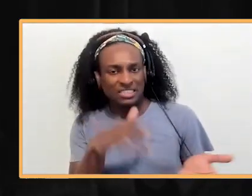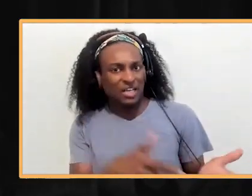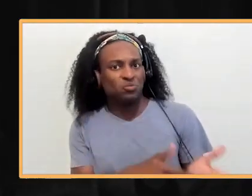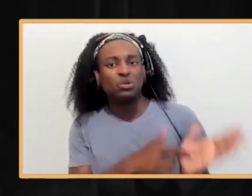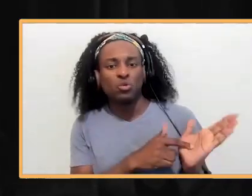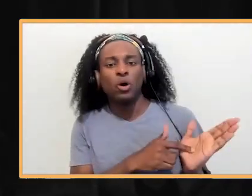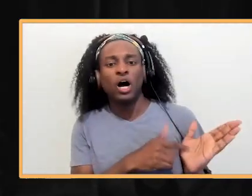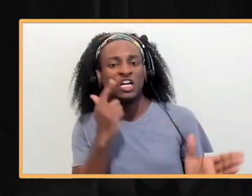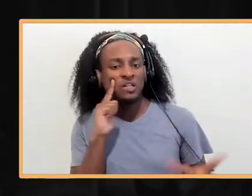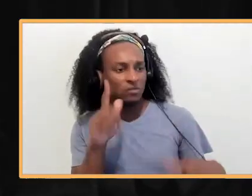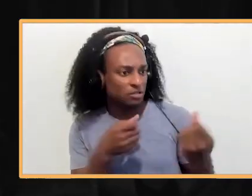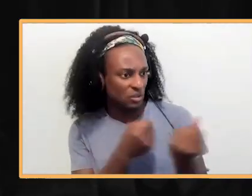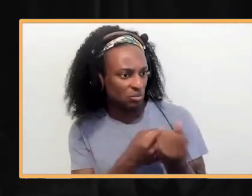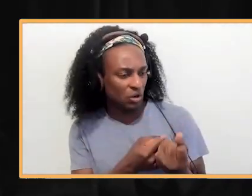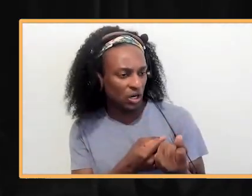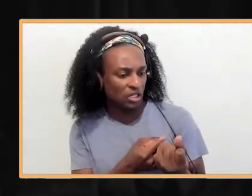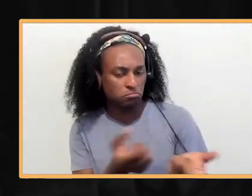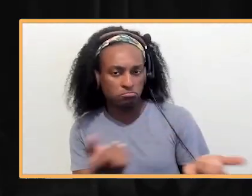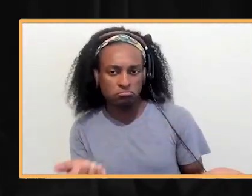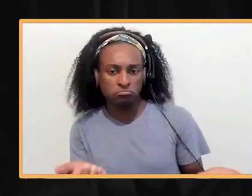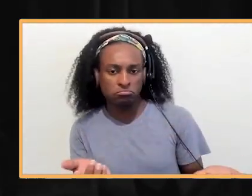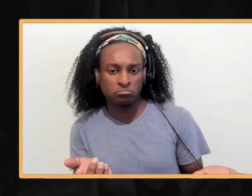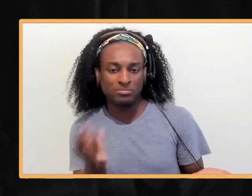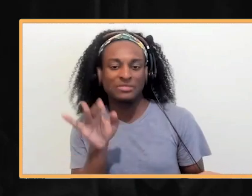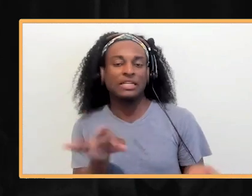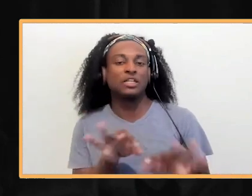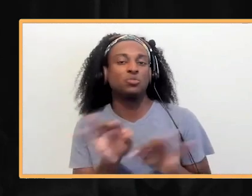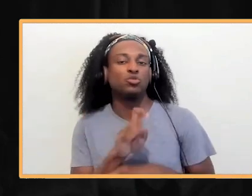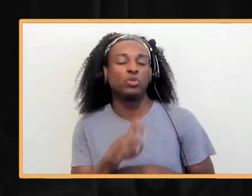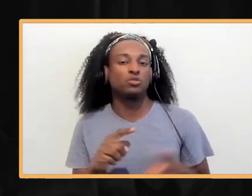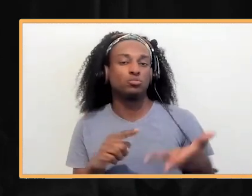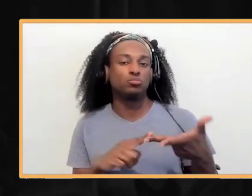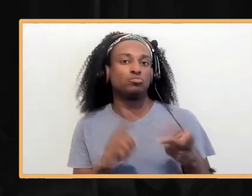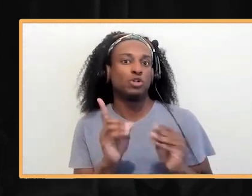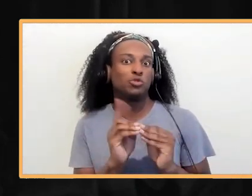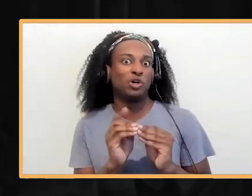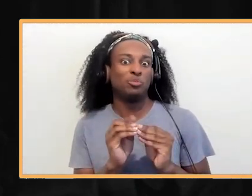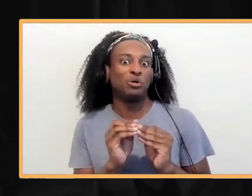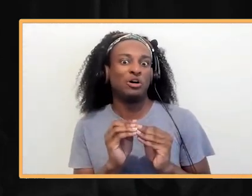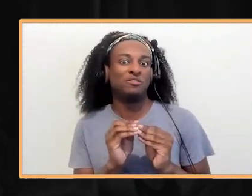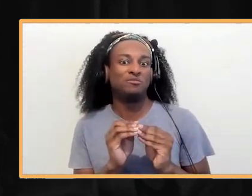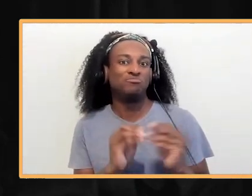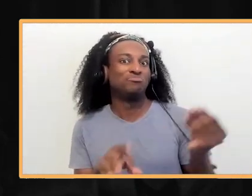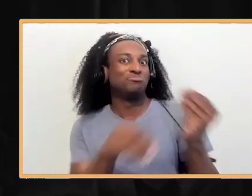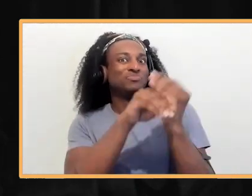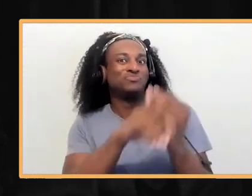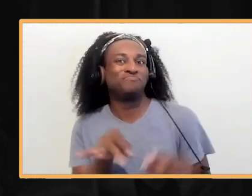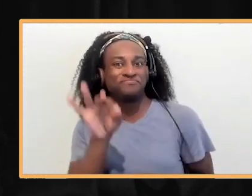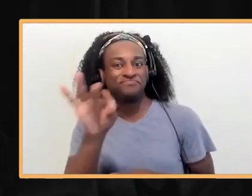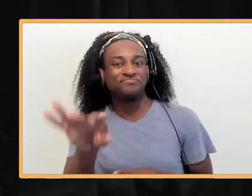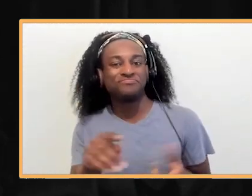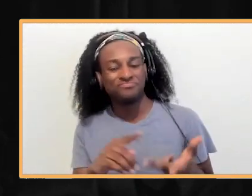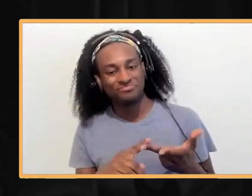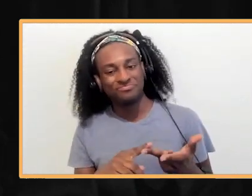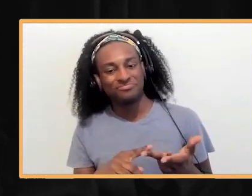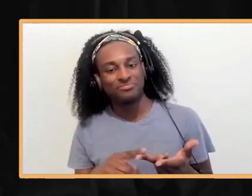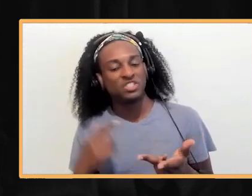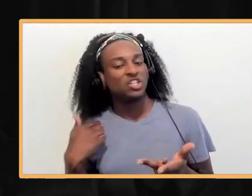to? And then I'll add one more bonus. We talked about this a little bit